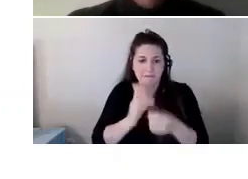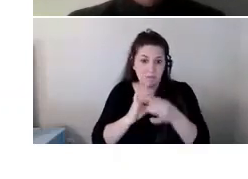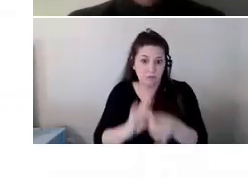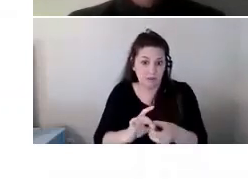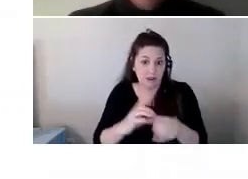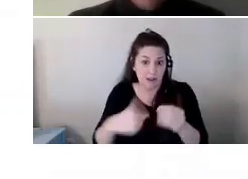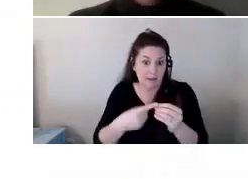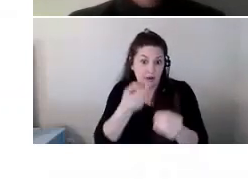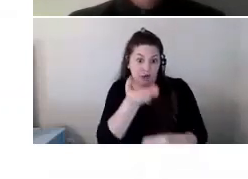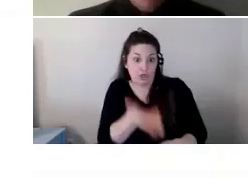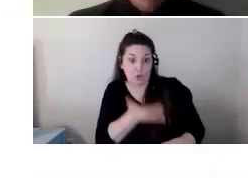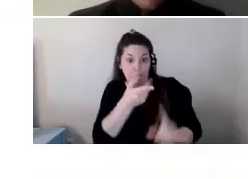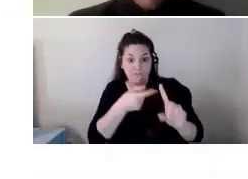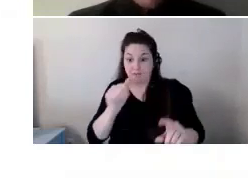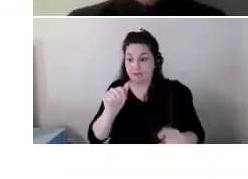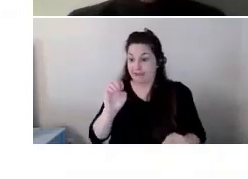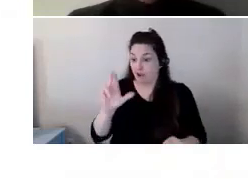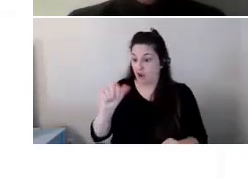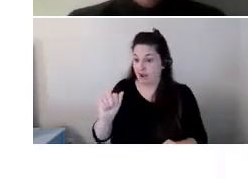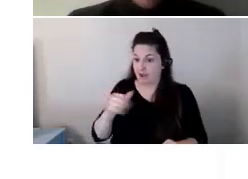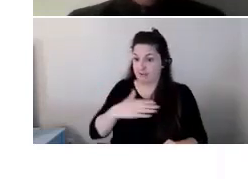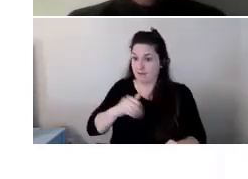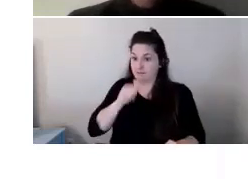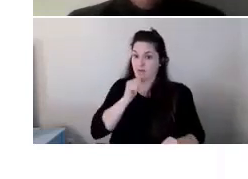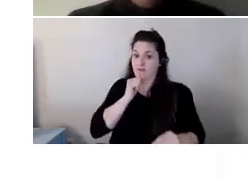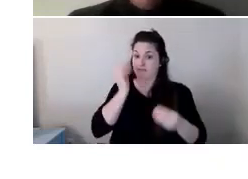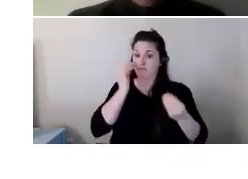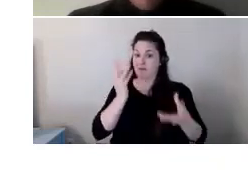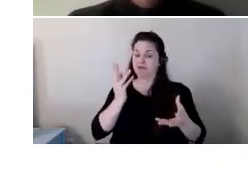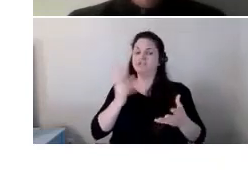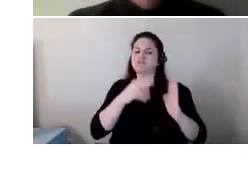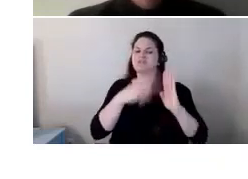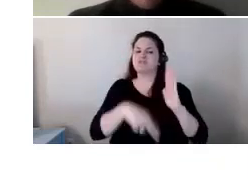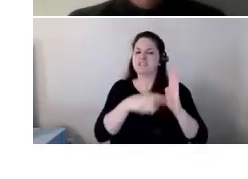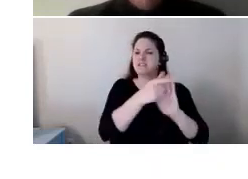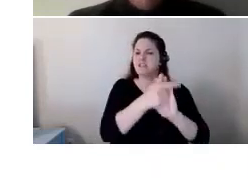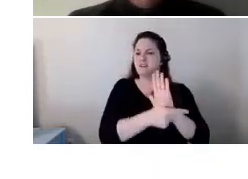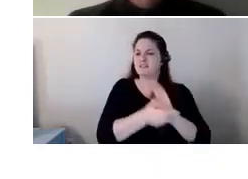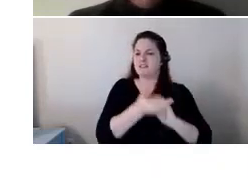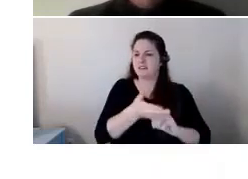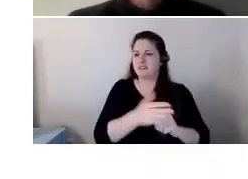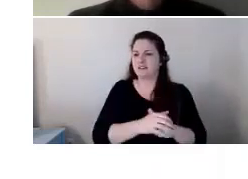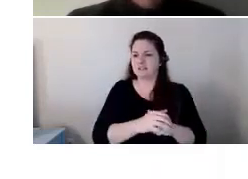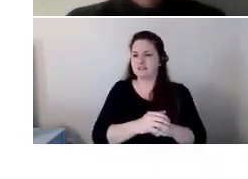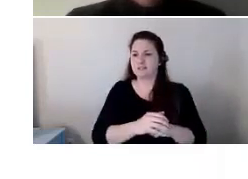you from AERA, you can read up more about that here at the bottom.